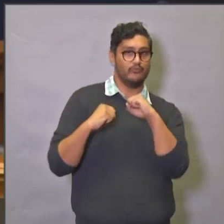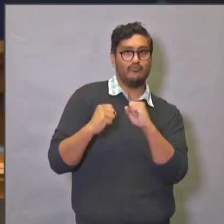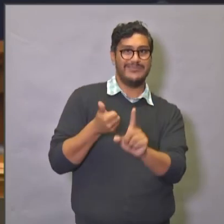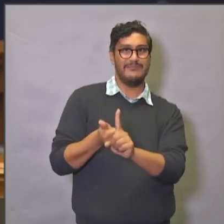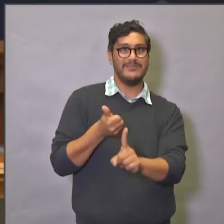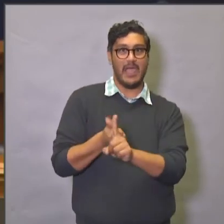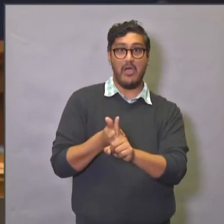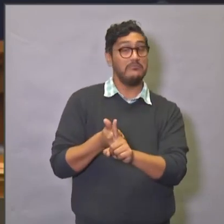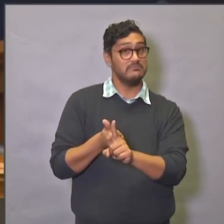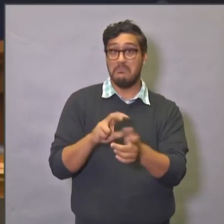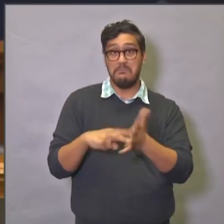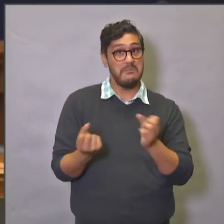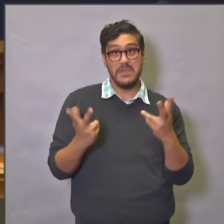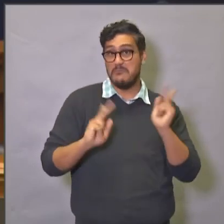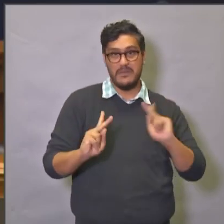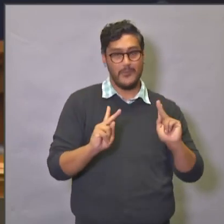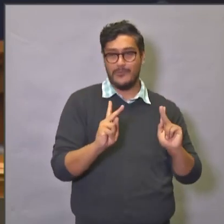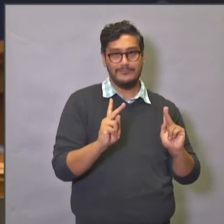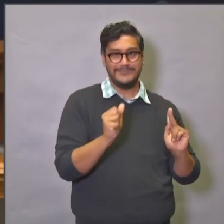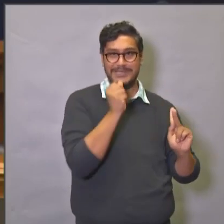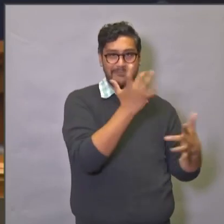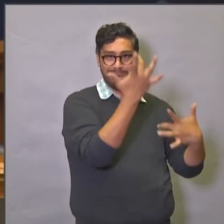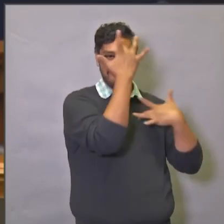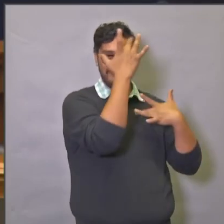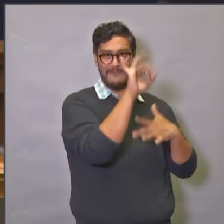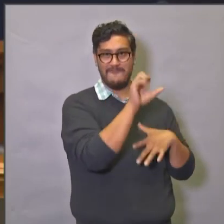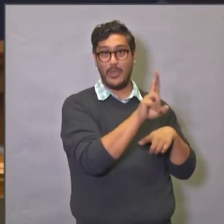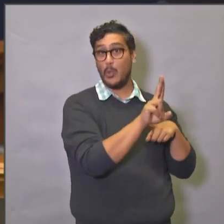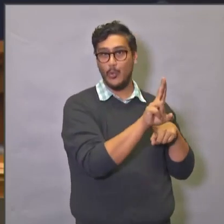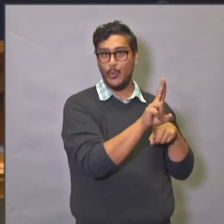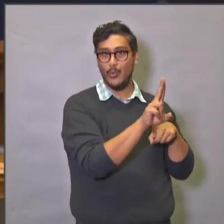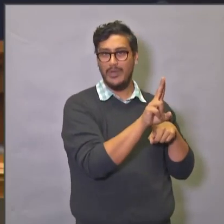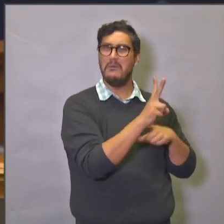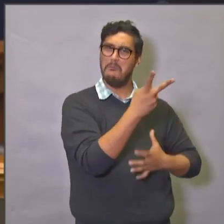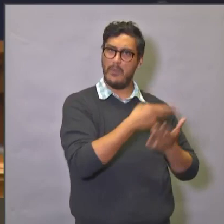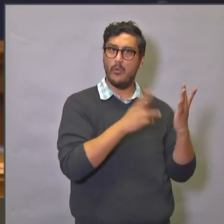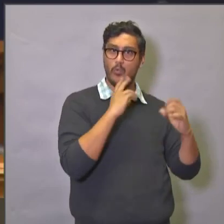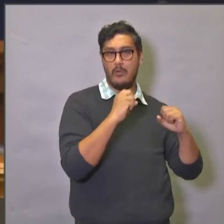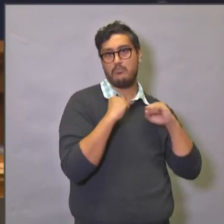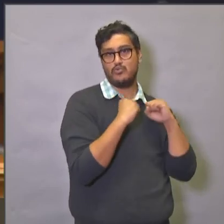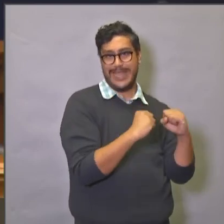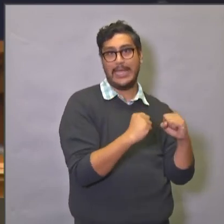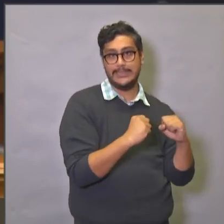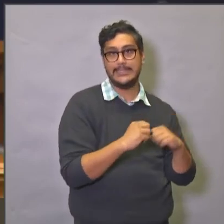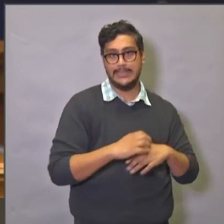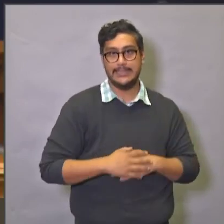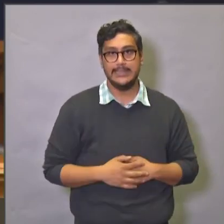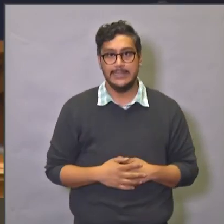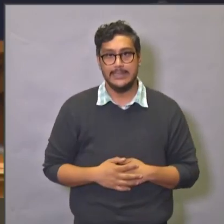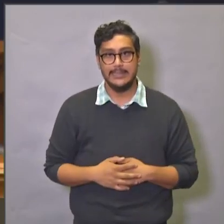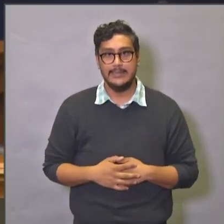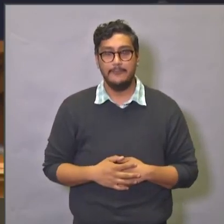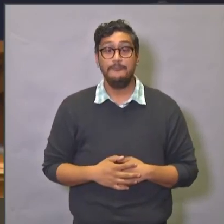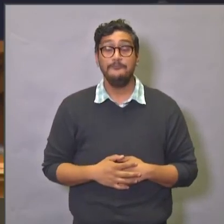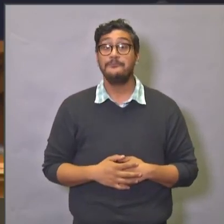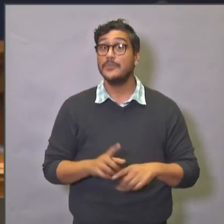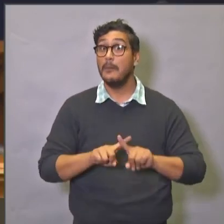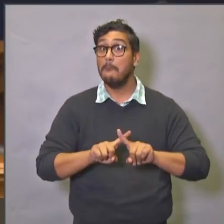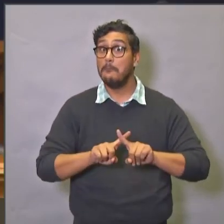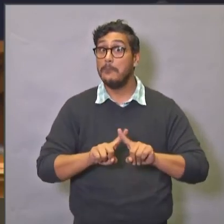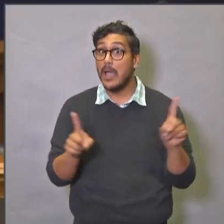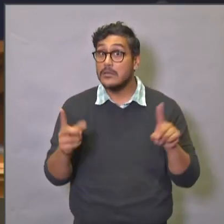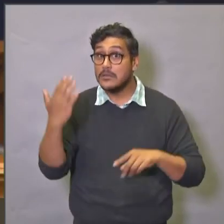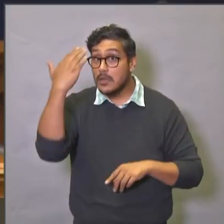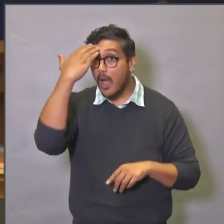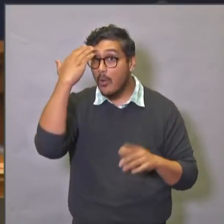from COVID-19. Those are also helpful in protecting folks from getting influenza. But what we do